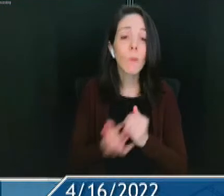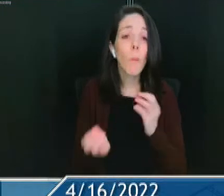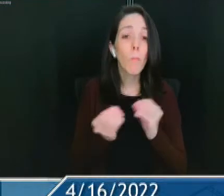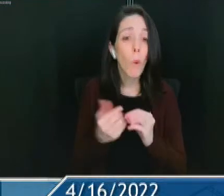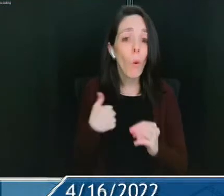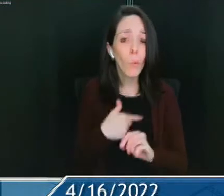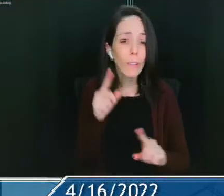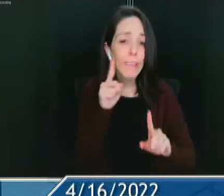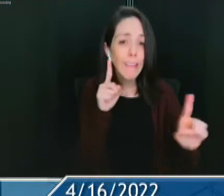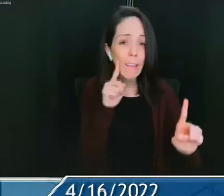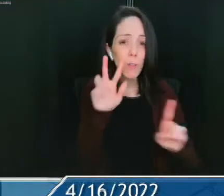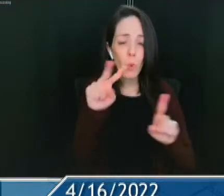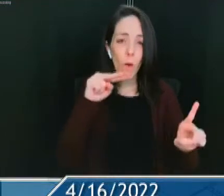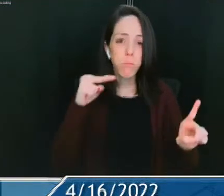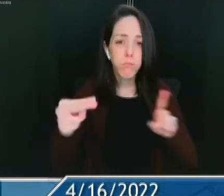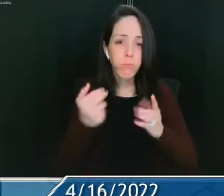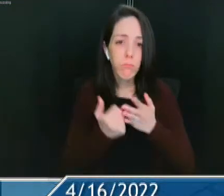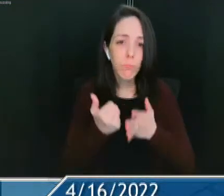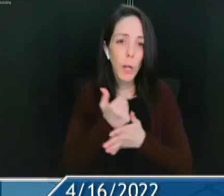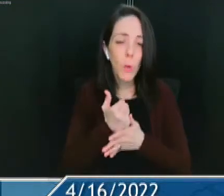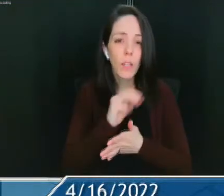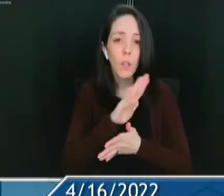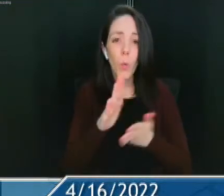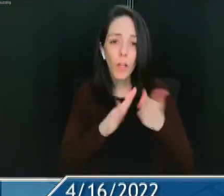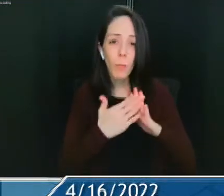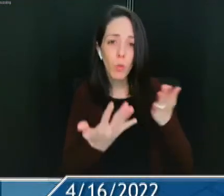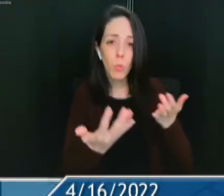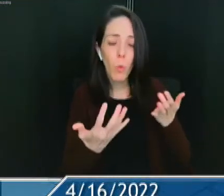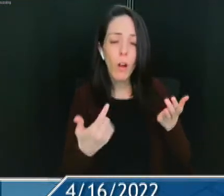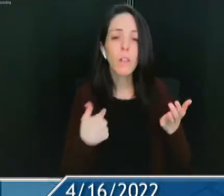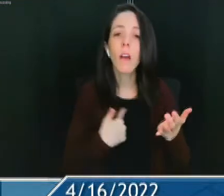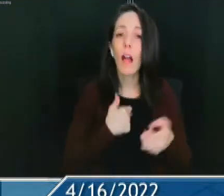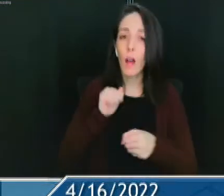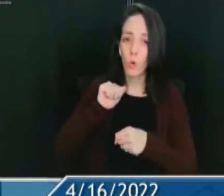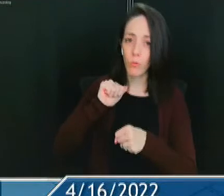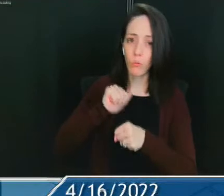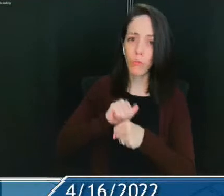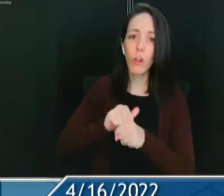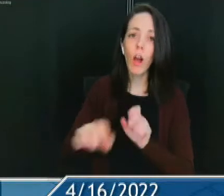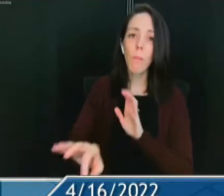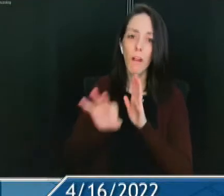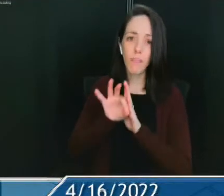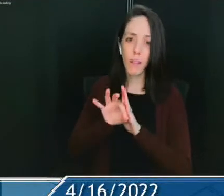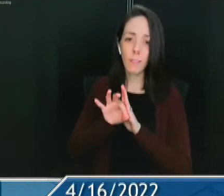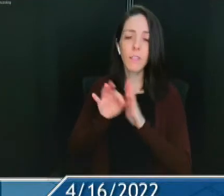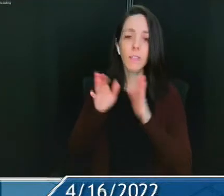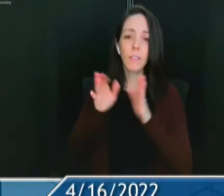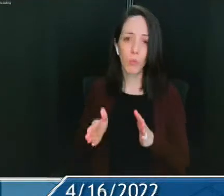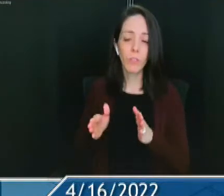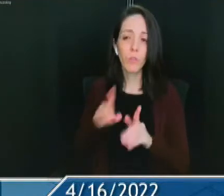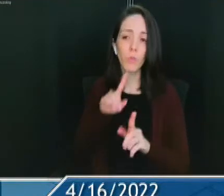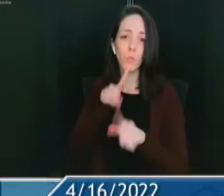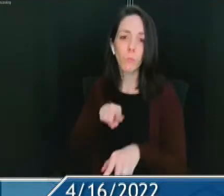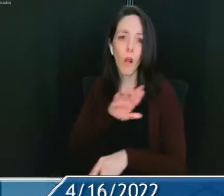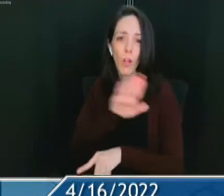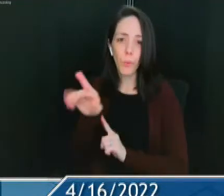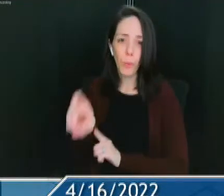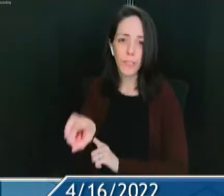your priorities are as a community, it is our job as elected officials to be responsive to those needs.